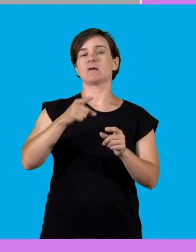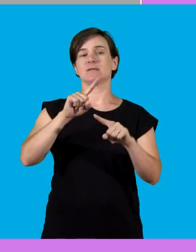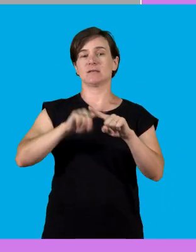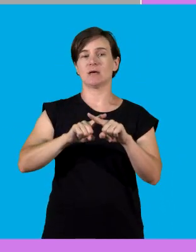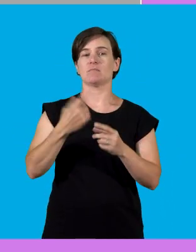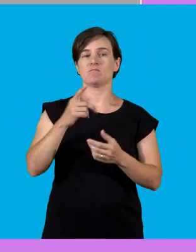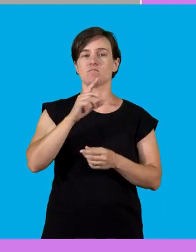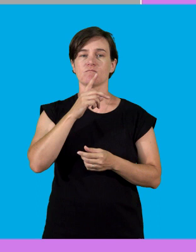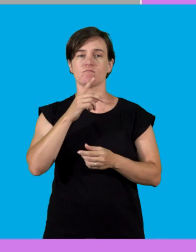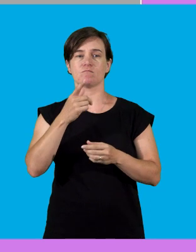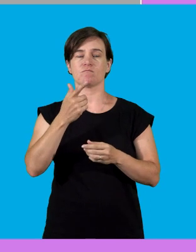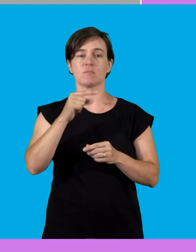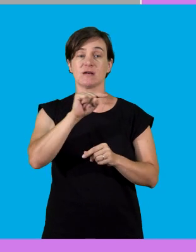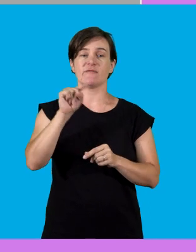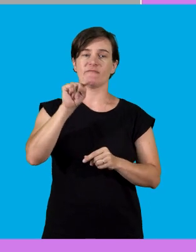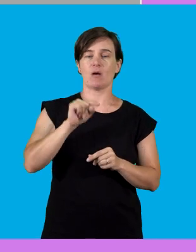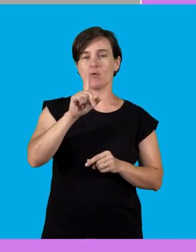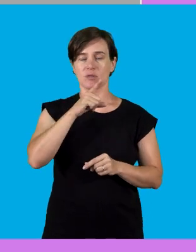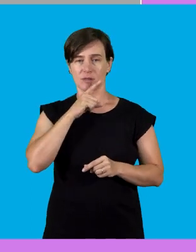kilograms.